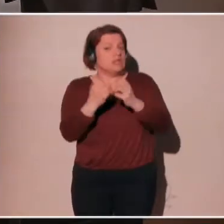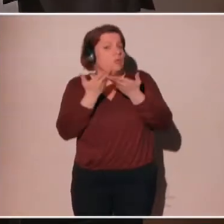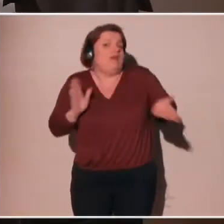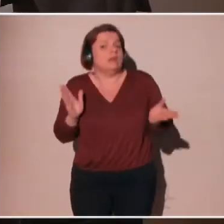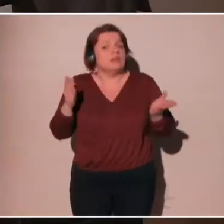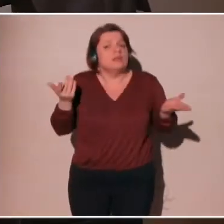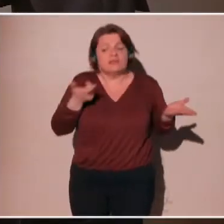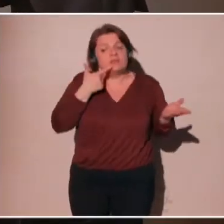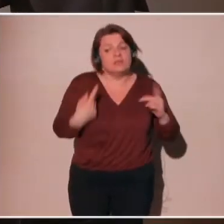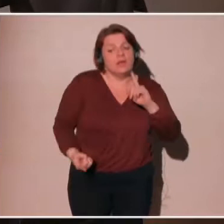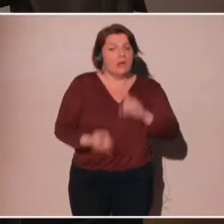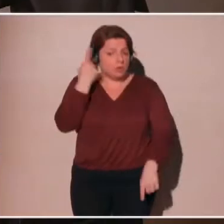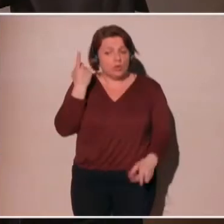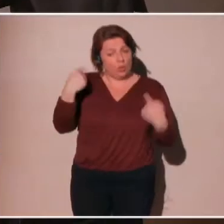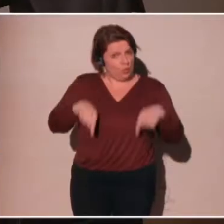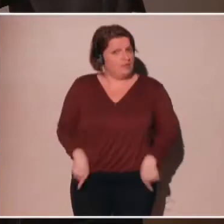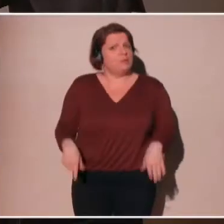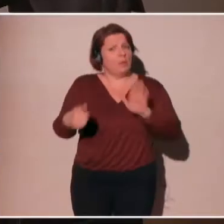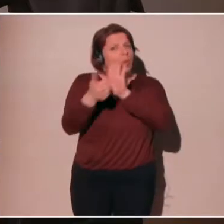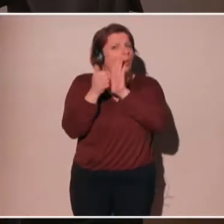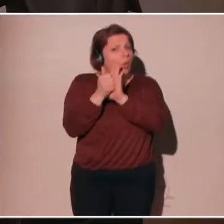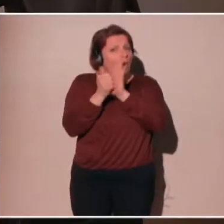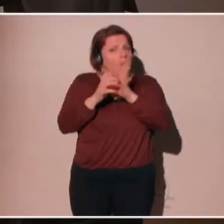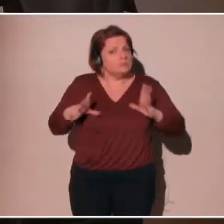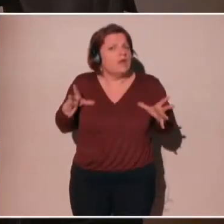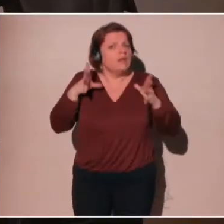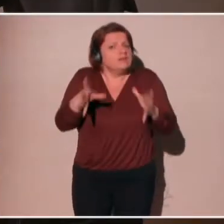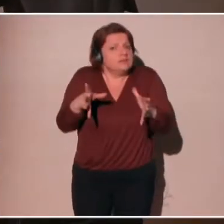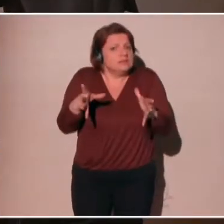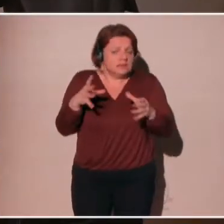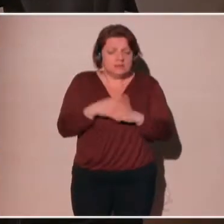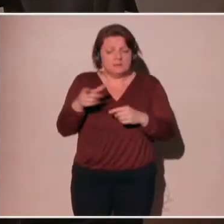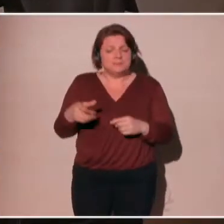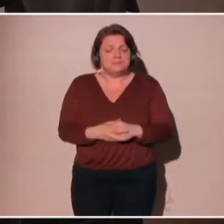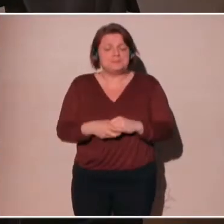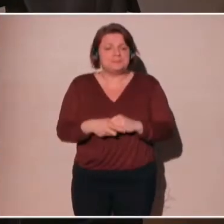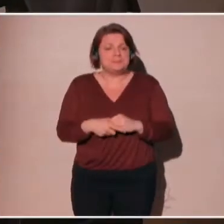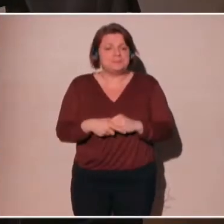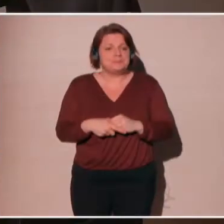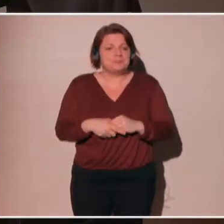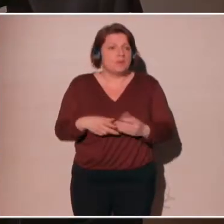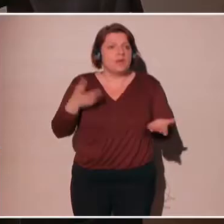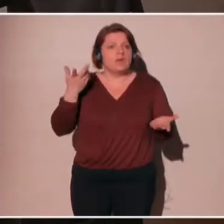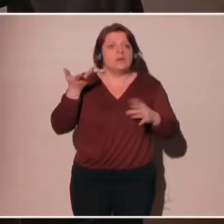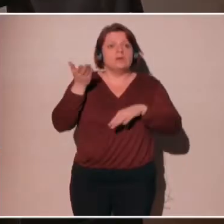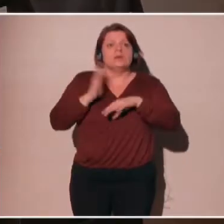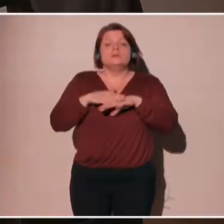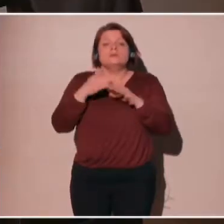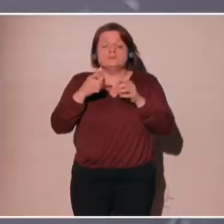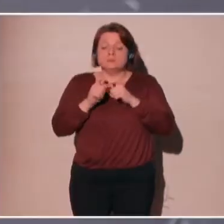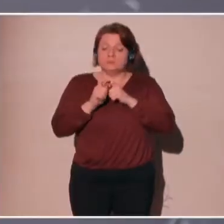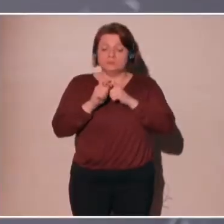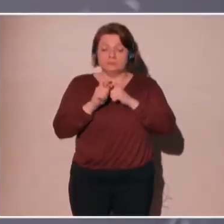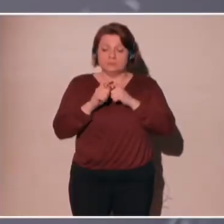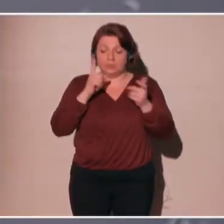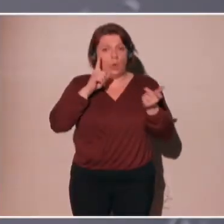States. But it was all based on open data that was shared by the government. So it's very important that the government assumes this role. And